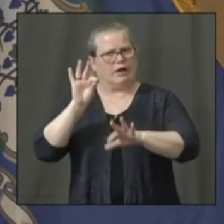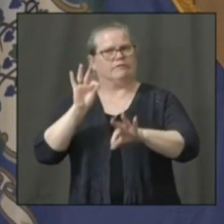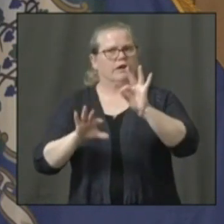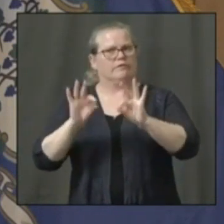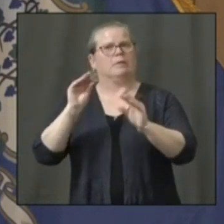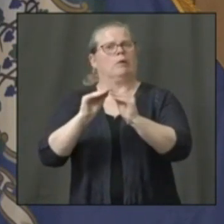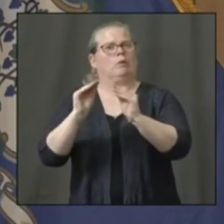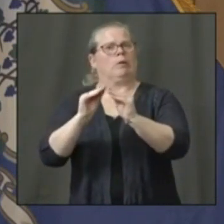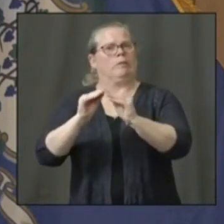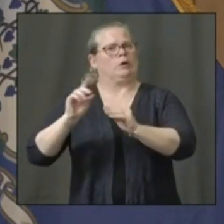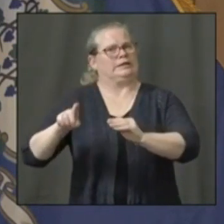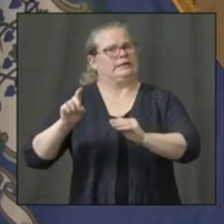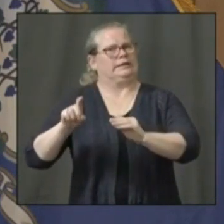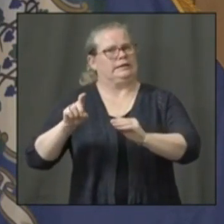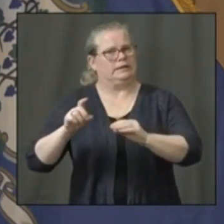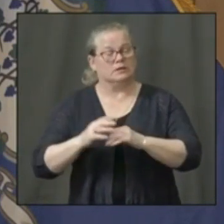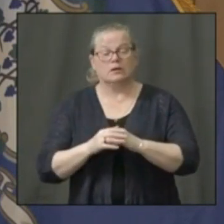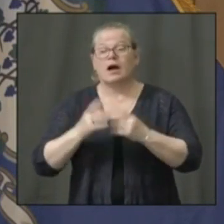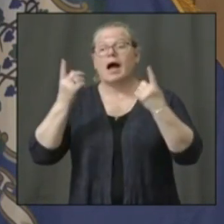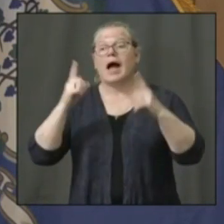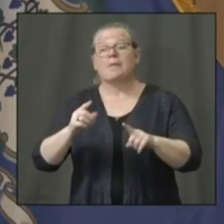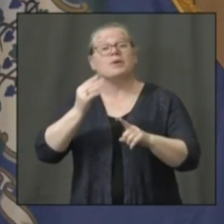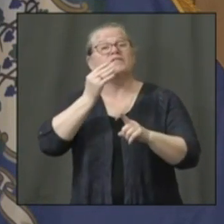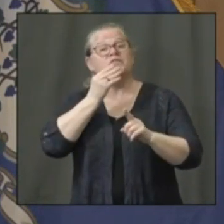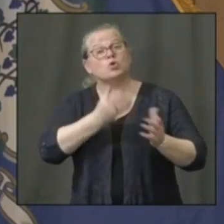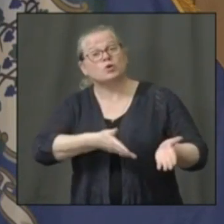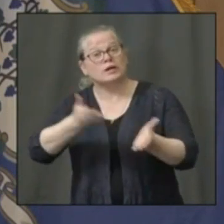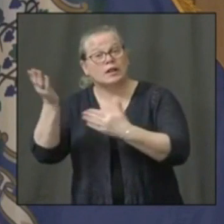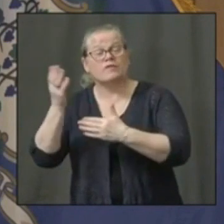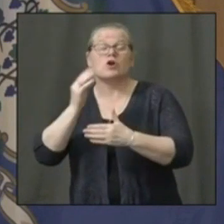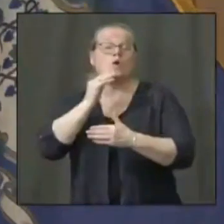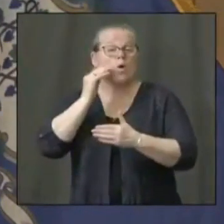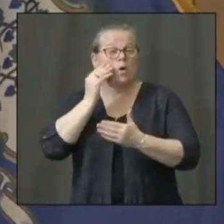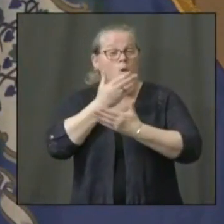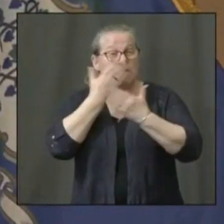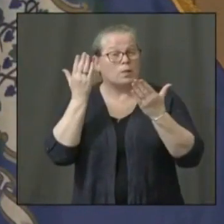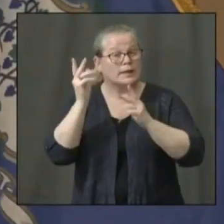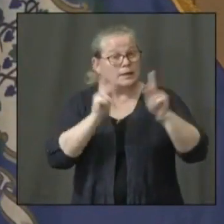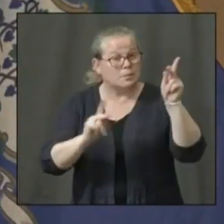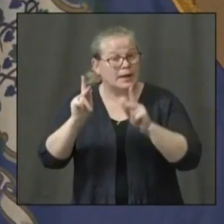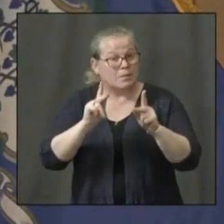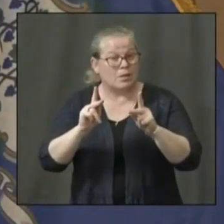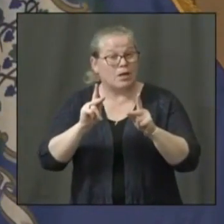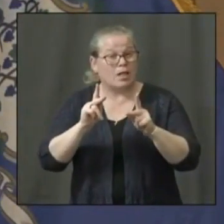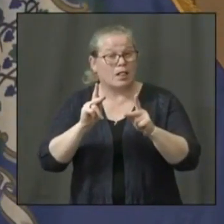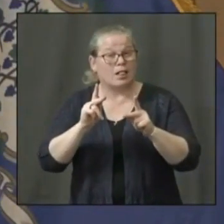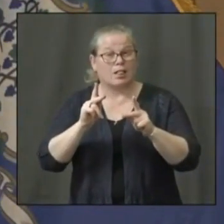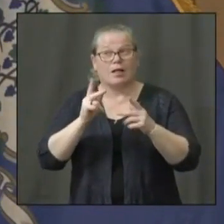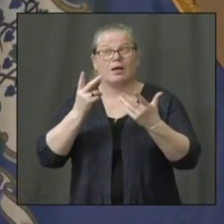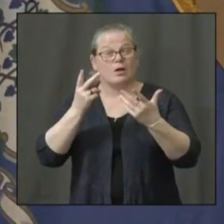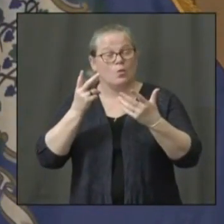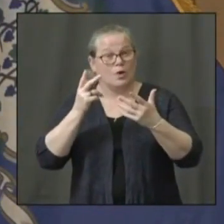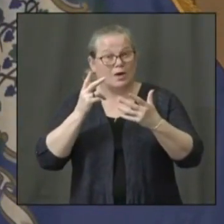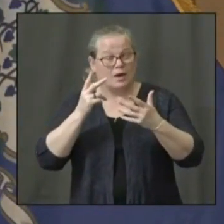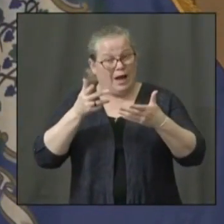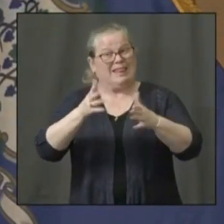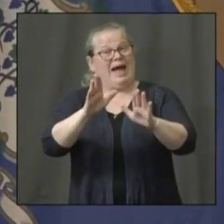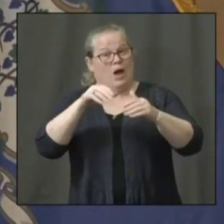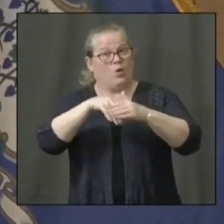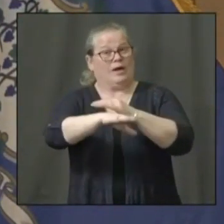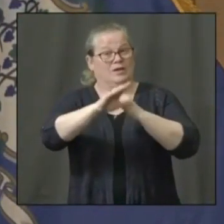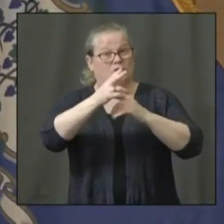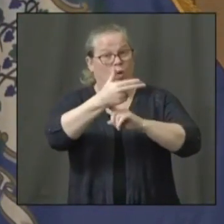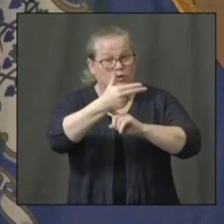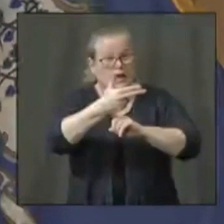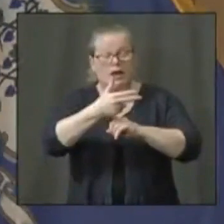Food delivery, for example, to homeless in our hotels now. We had to quarantine folks into COVID and non-COVID